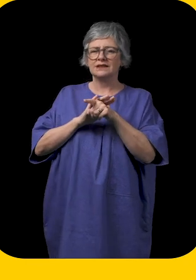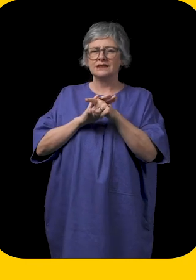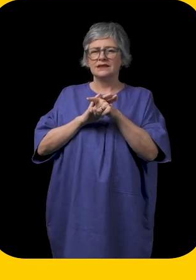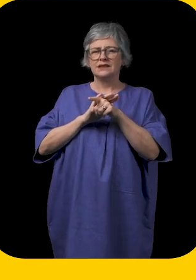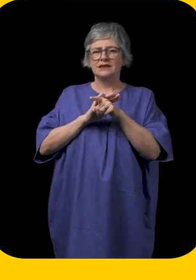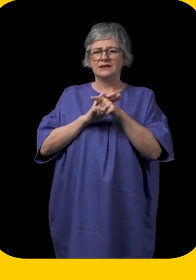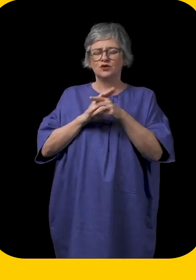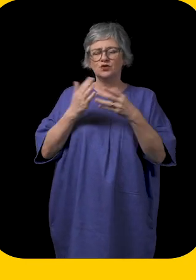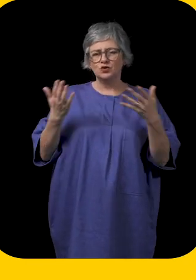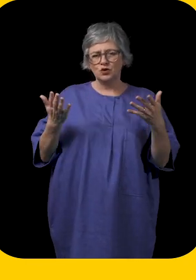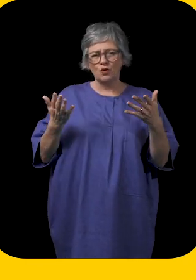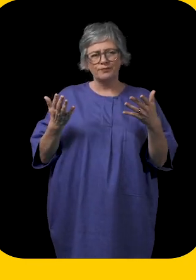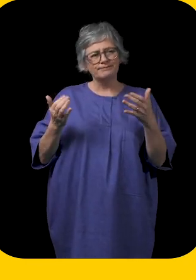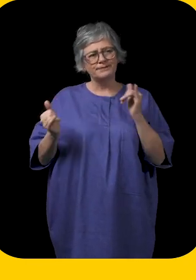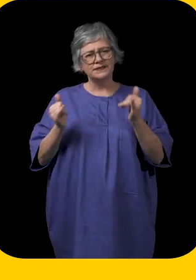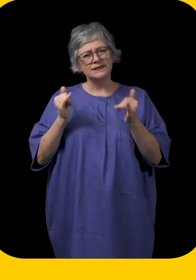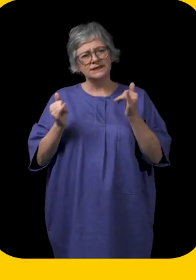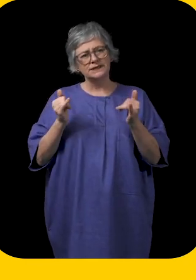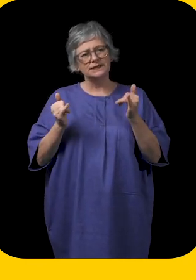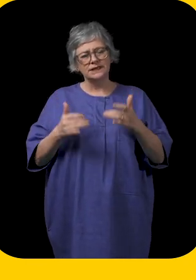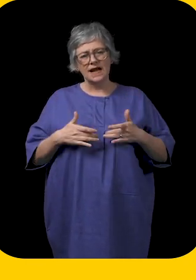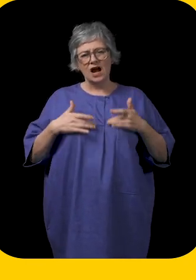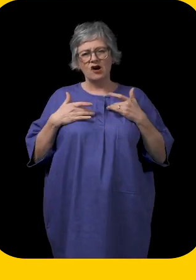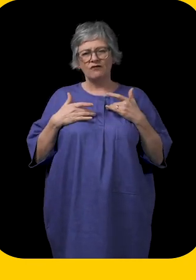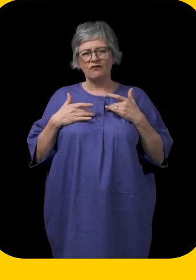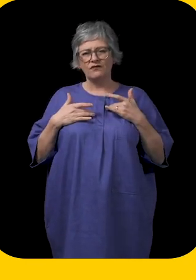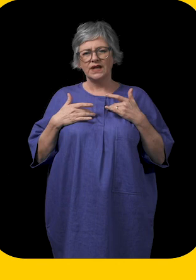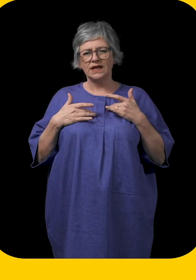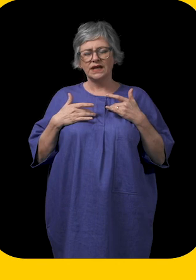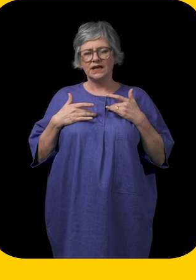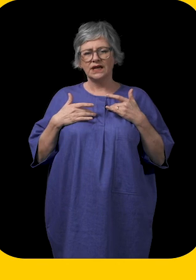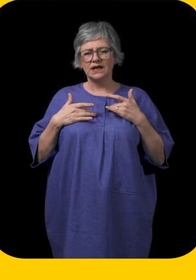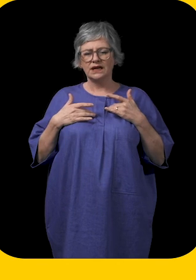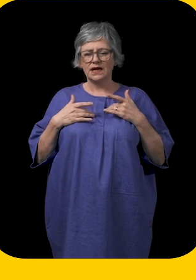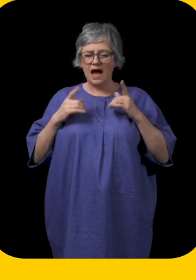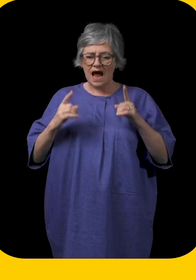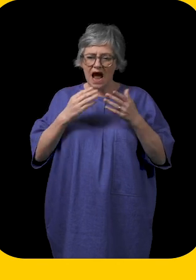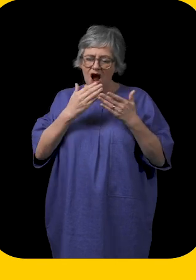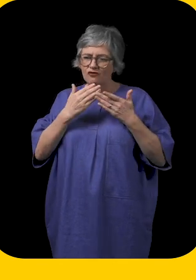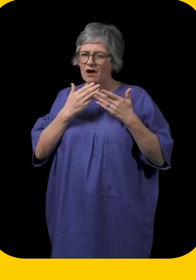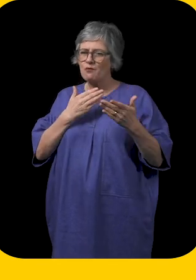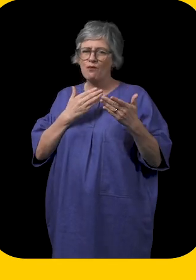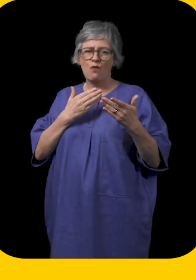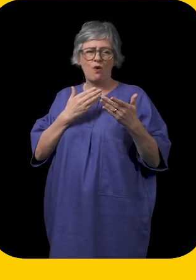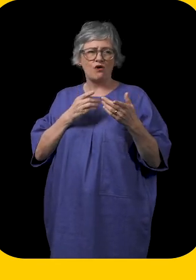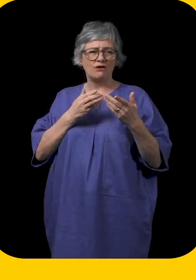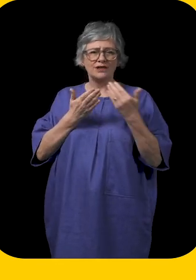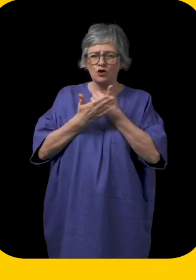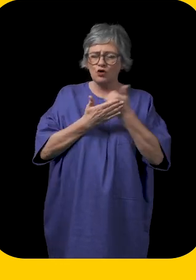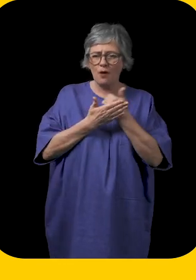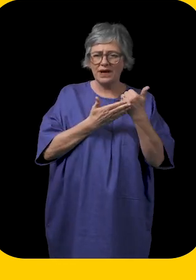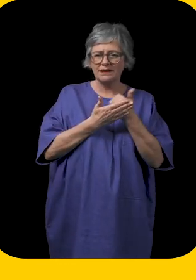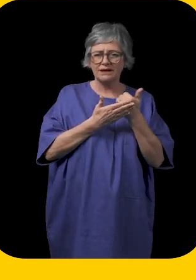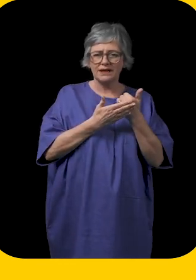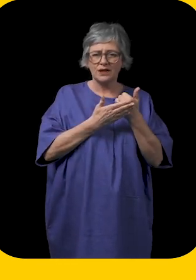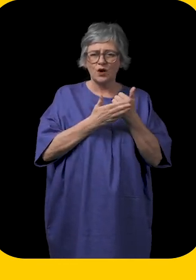of immigration. So somehow I feel, you know, that I have more, I have a lot in